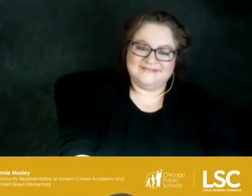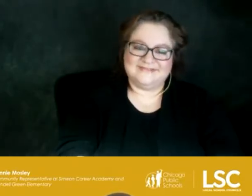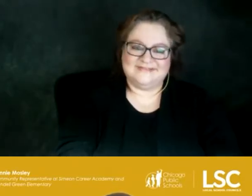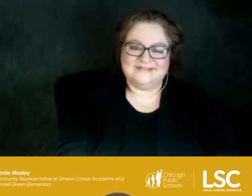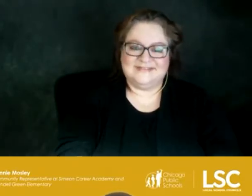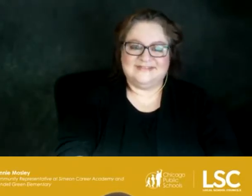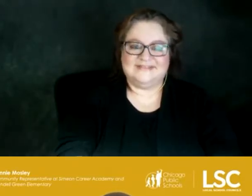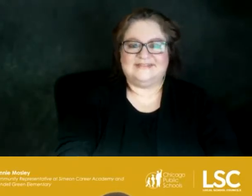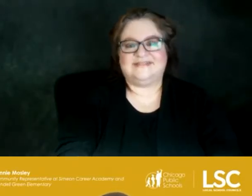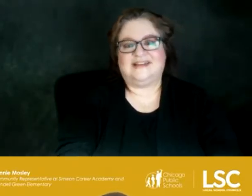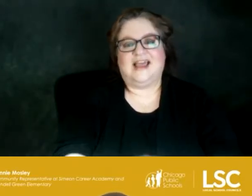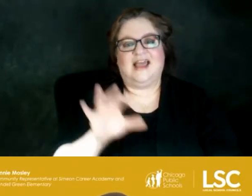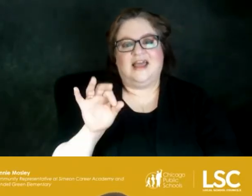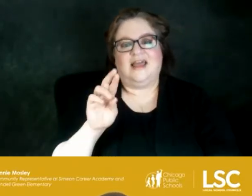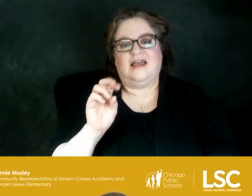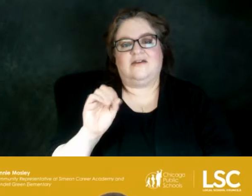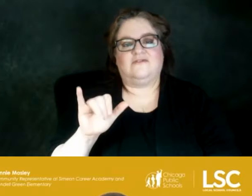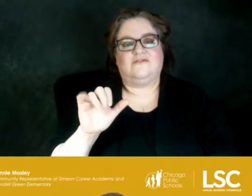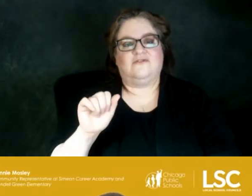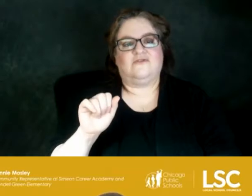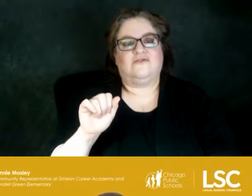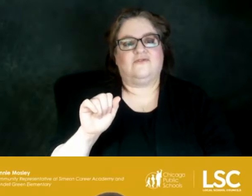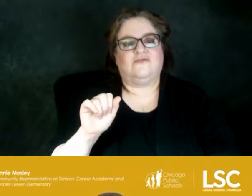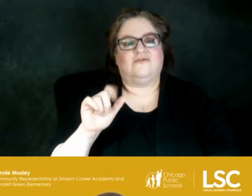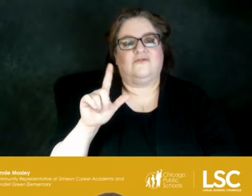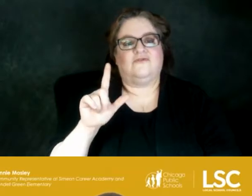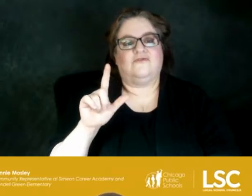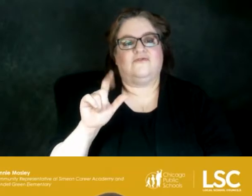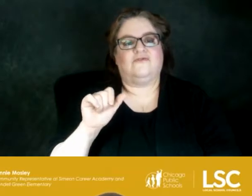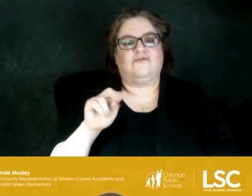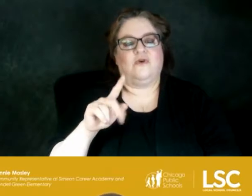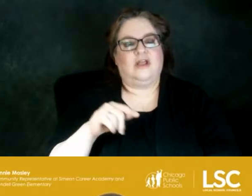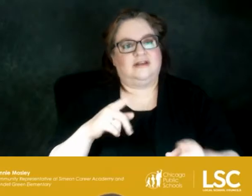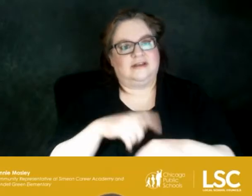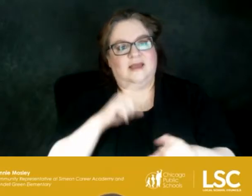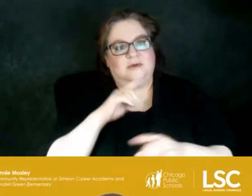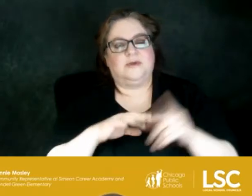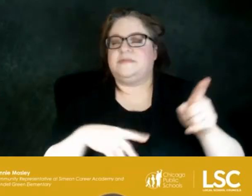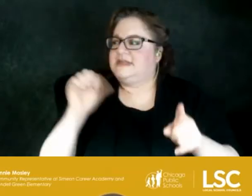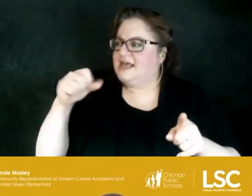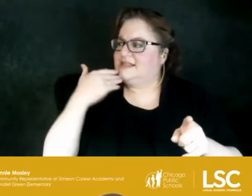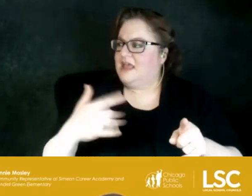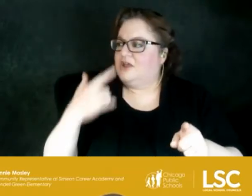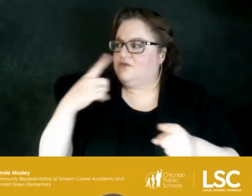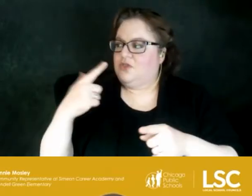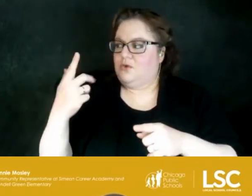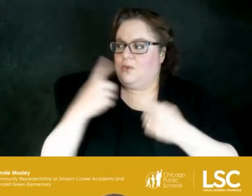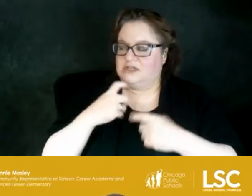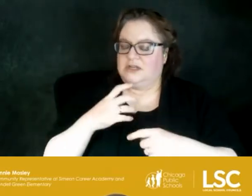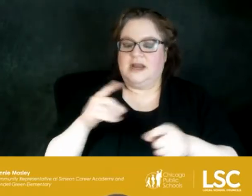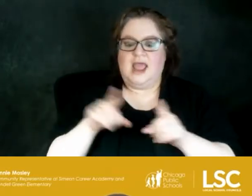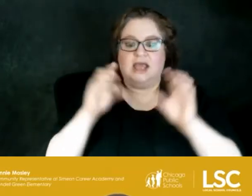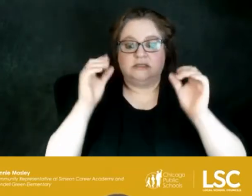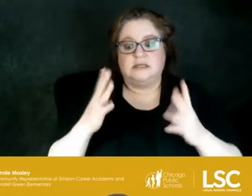and Freud, time commitment, serving in the LSC. Yeah, thanks for the question. As a teacher,